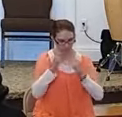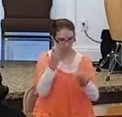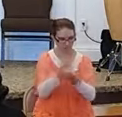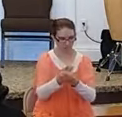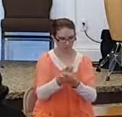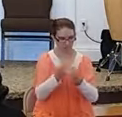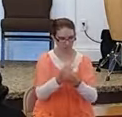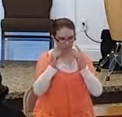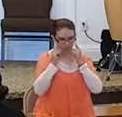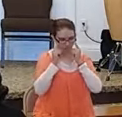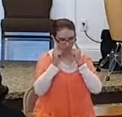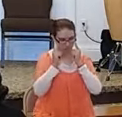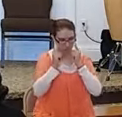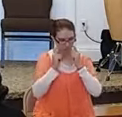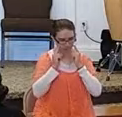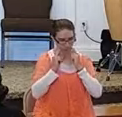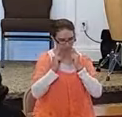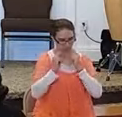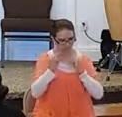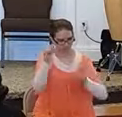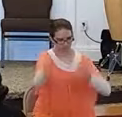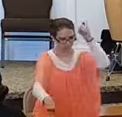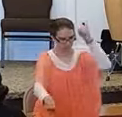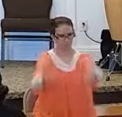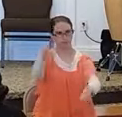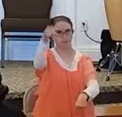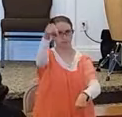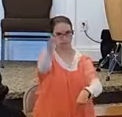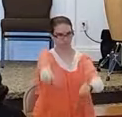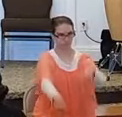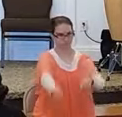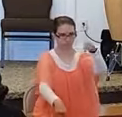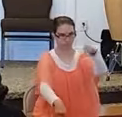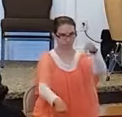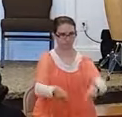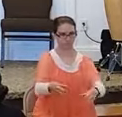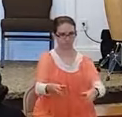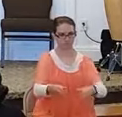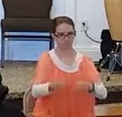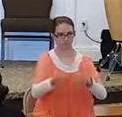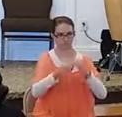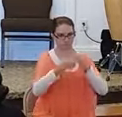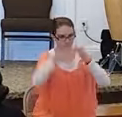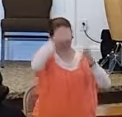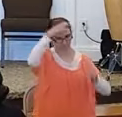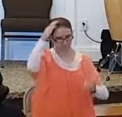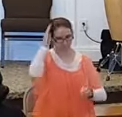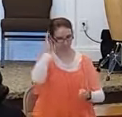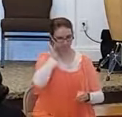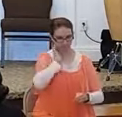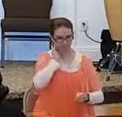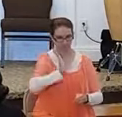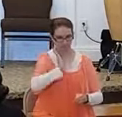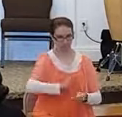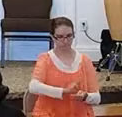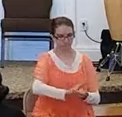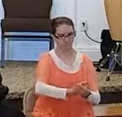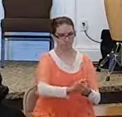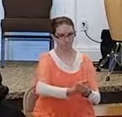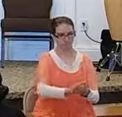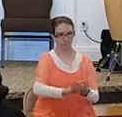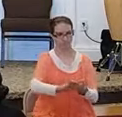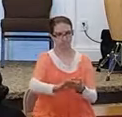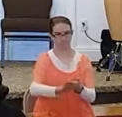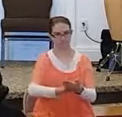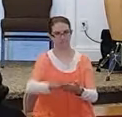tears are just falling and falling and falling. And she takes her hair and she begins to dry the